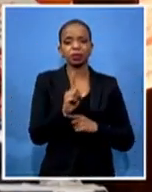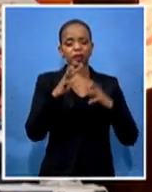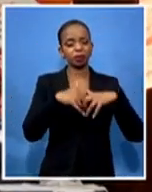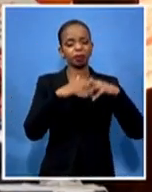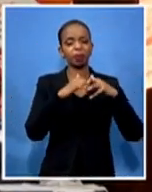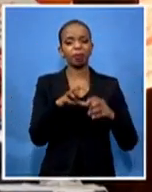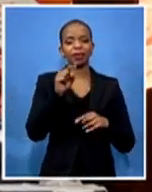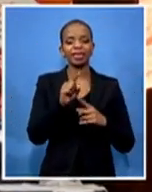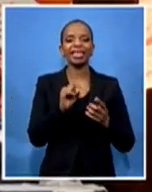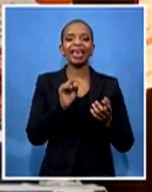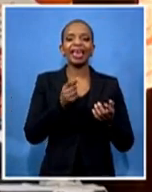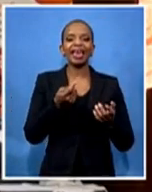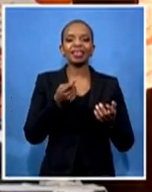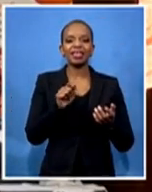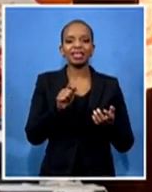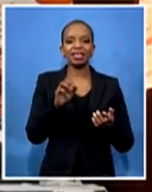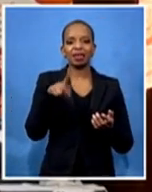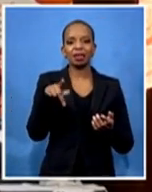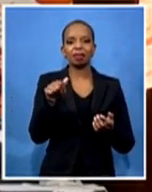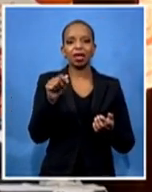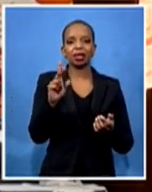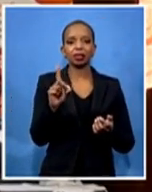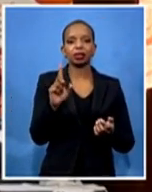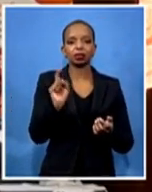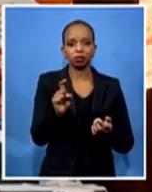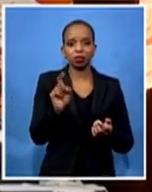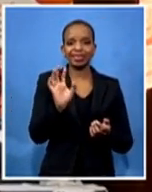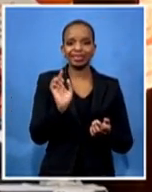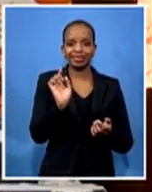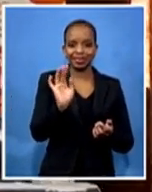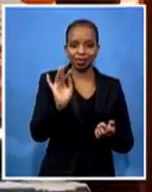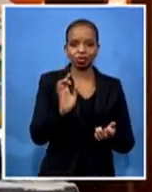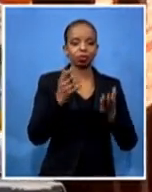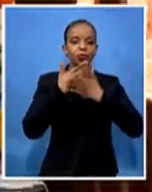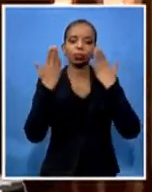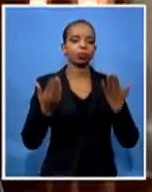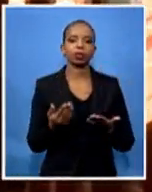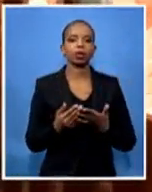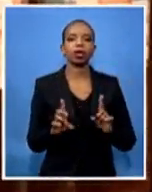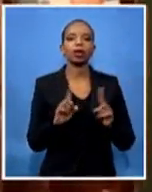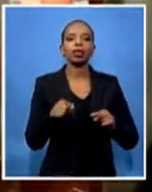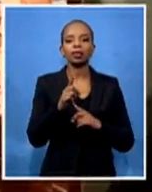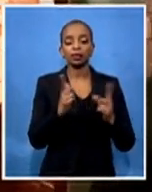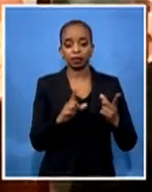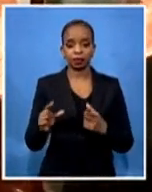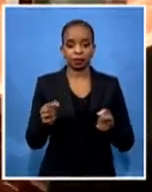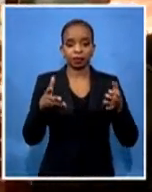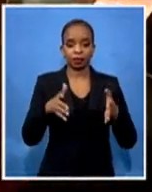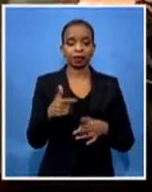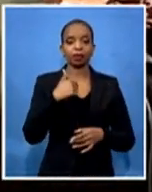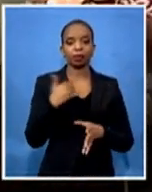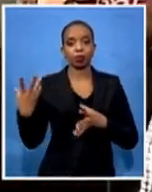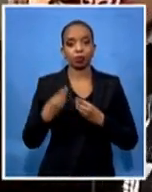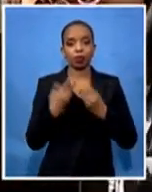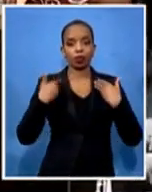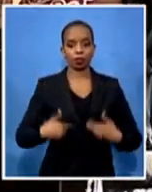to exhibit his work here at this particular event. And I have with me now Senzon, and my brother, thank